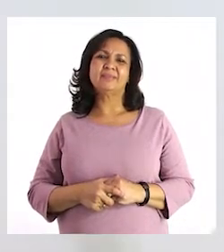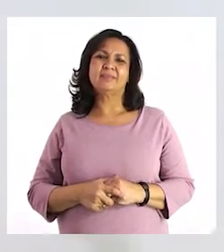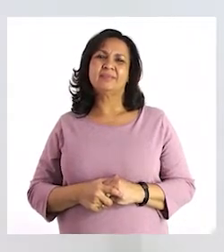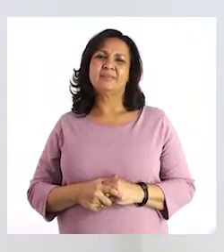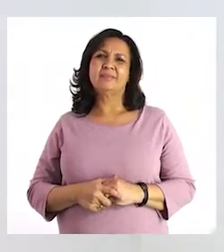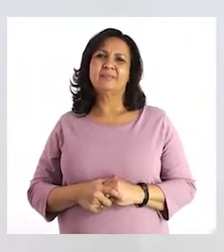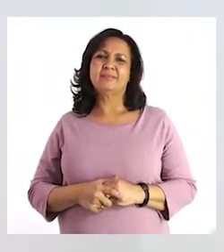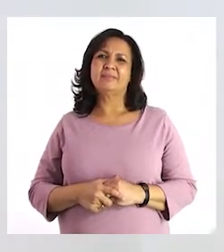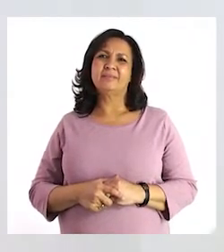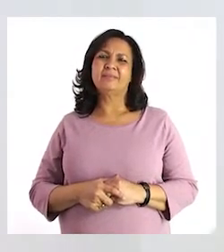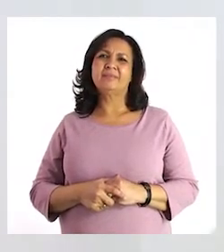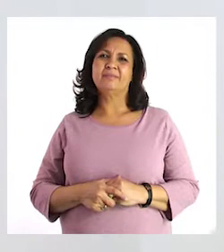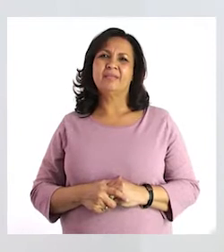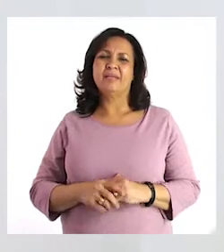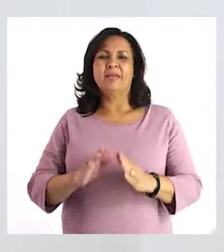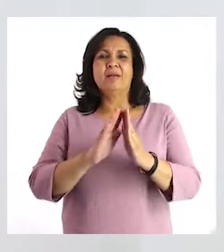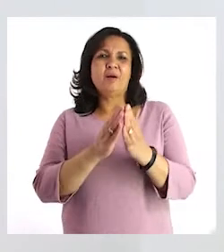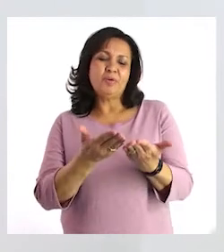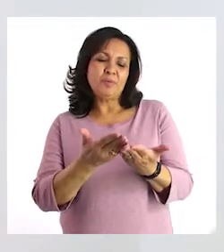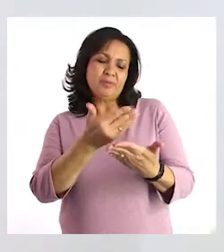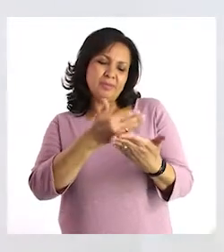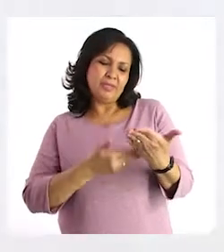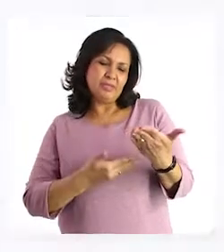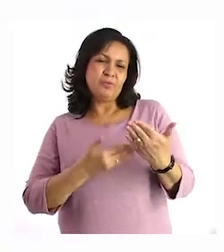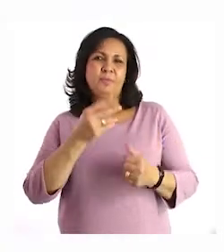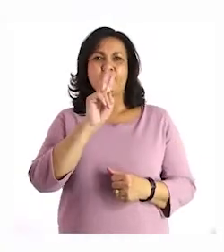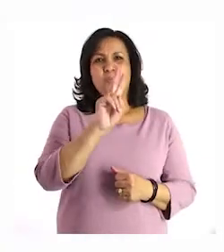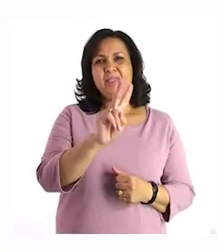Well, I would like us to turn to page 26.